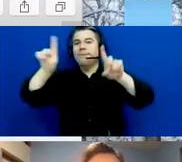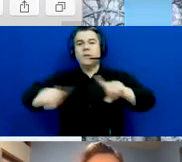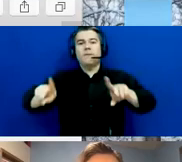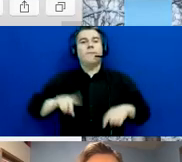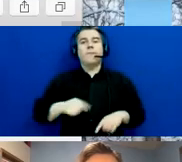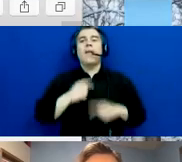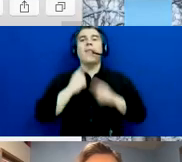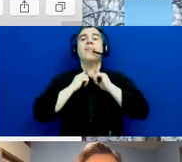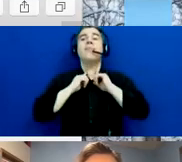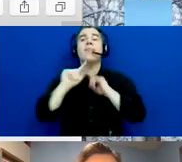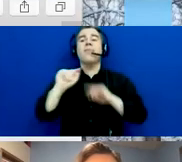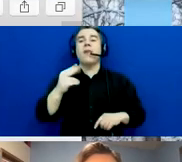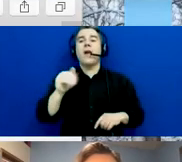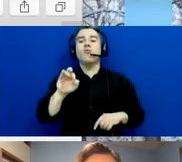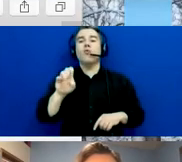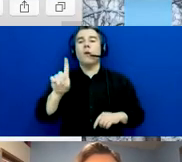thyroid.